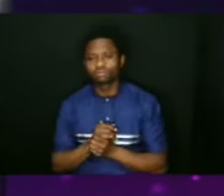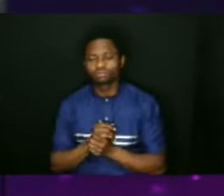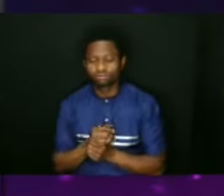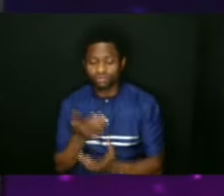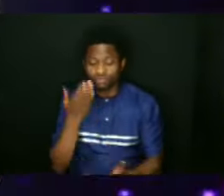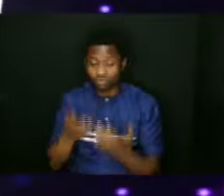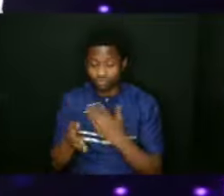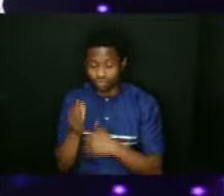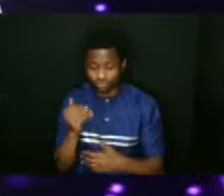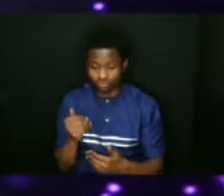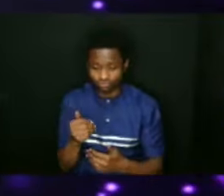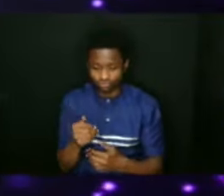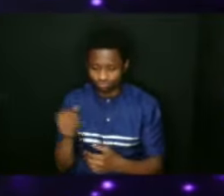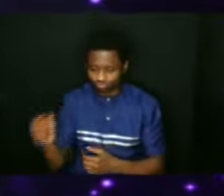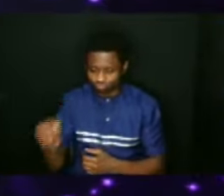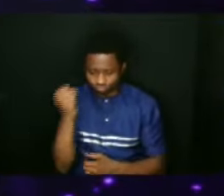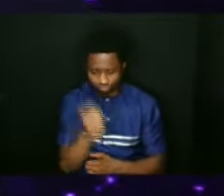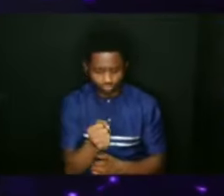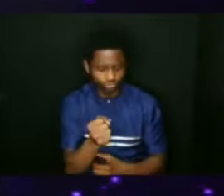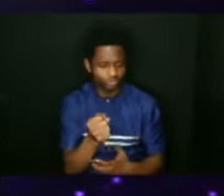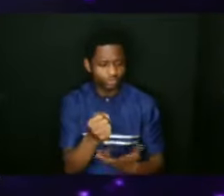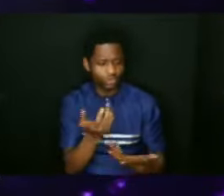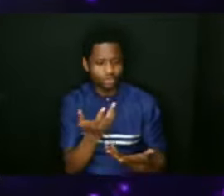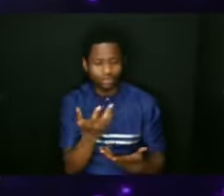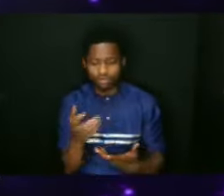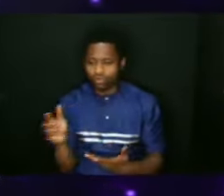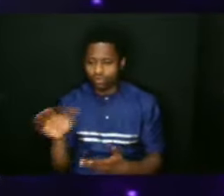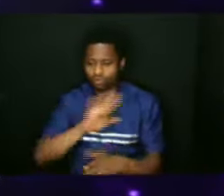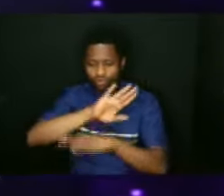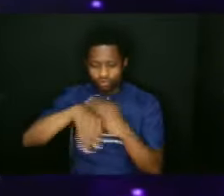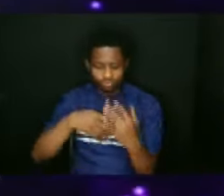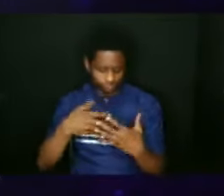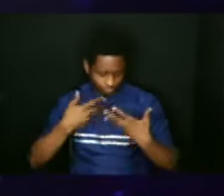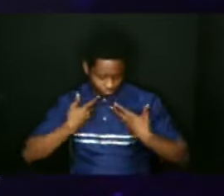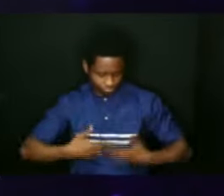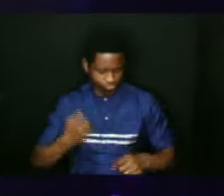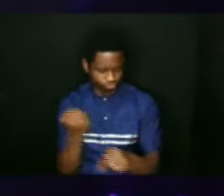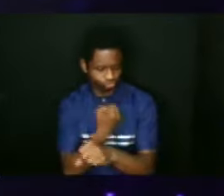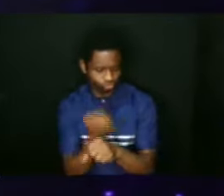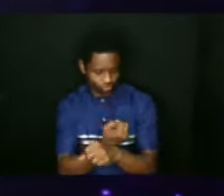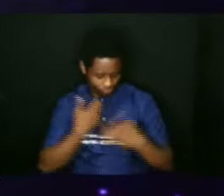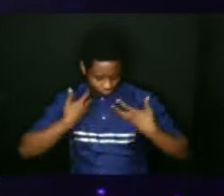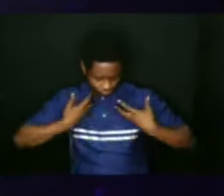the Lord position these nuggets in your transformation